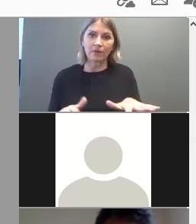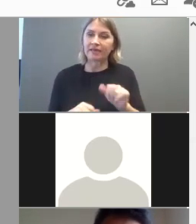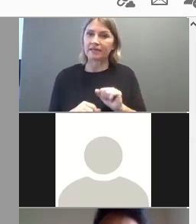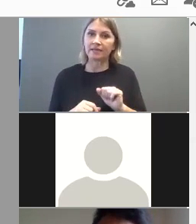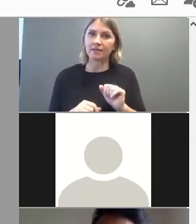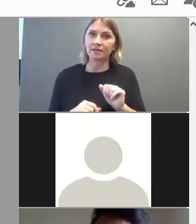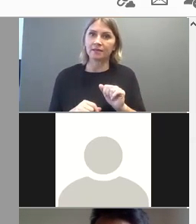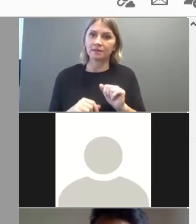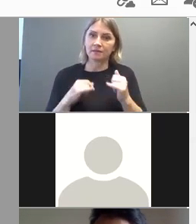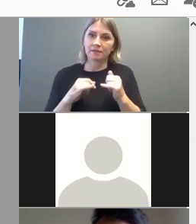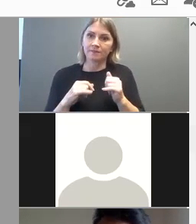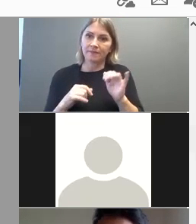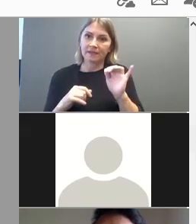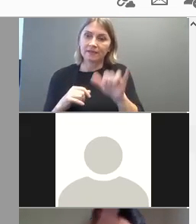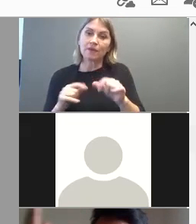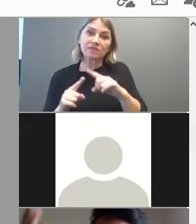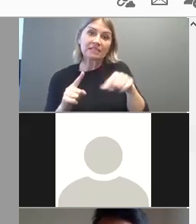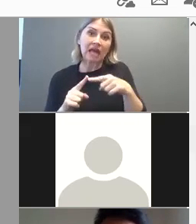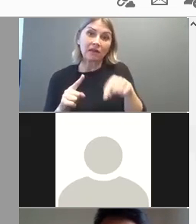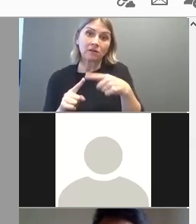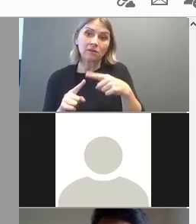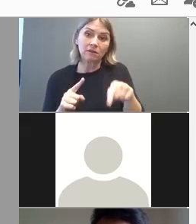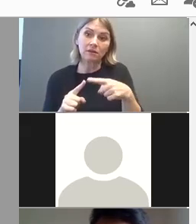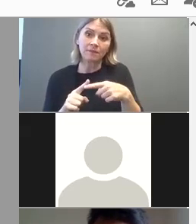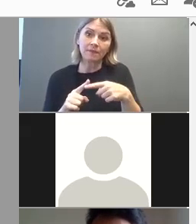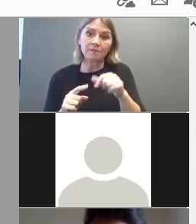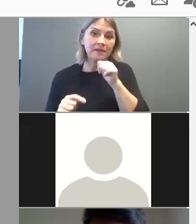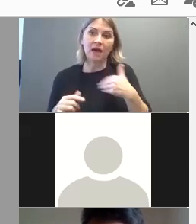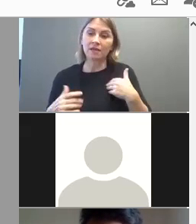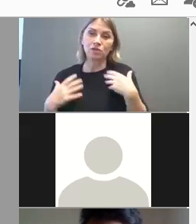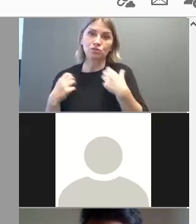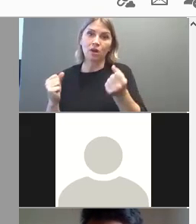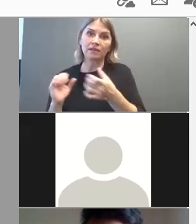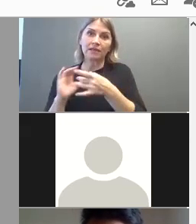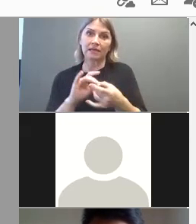obviously, right? Because if there was a cycle, that would be a part of a strongly connected component anyway.